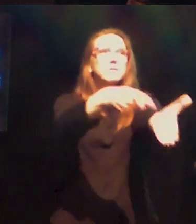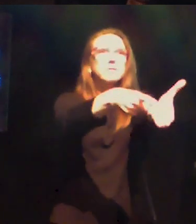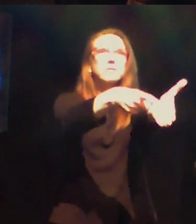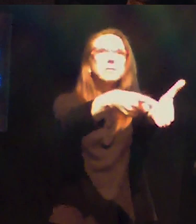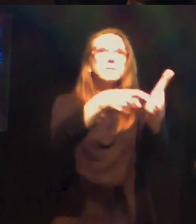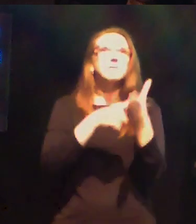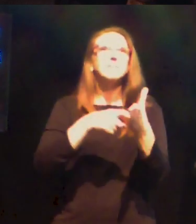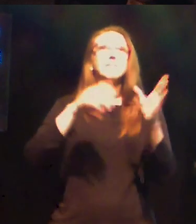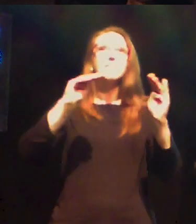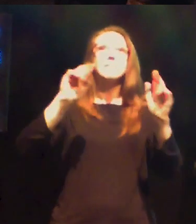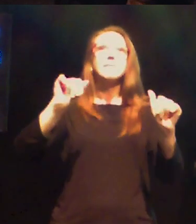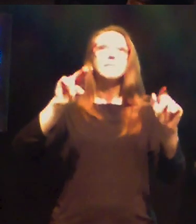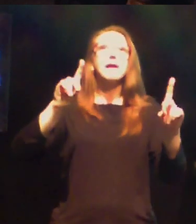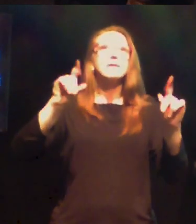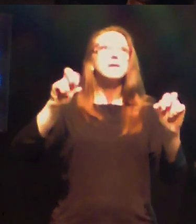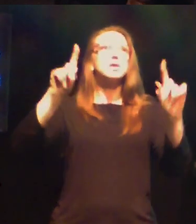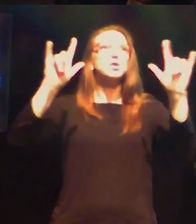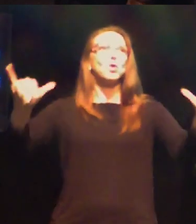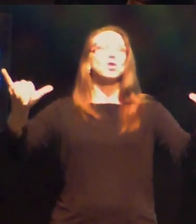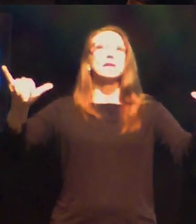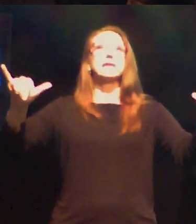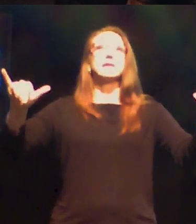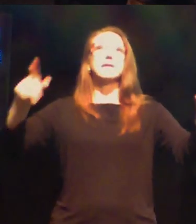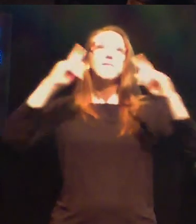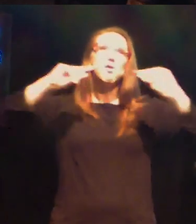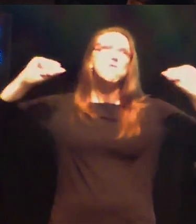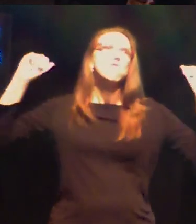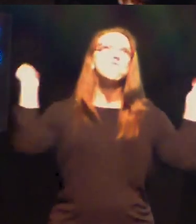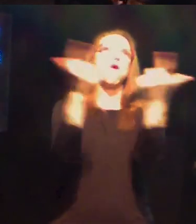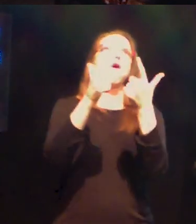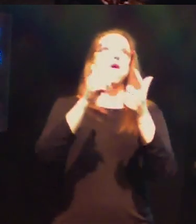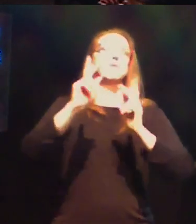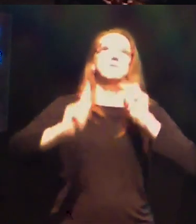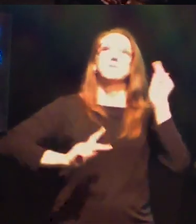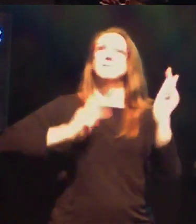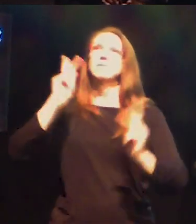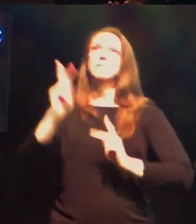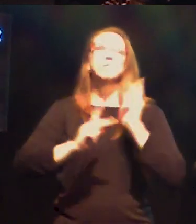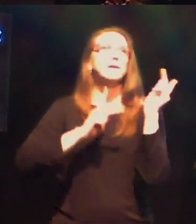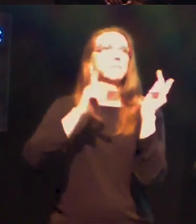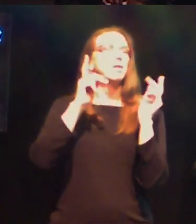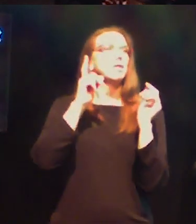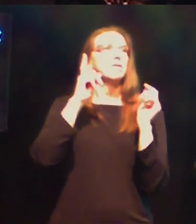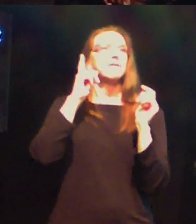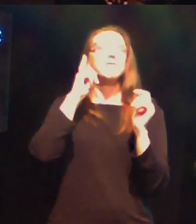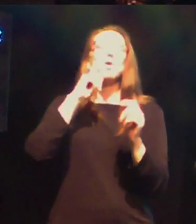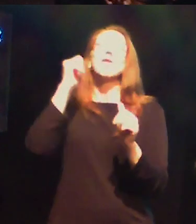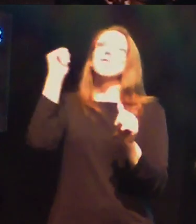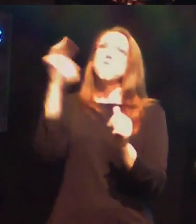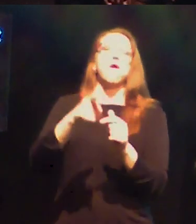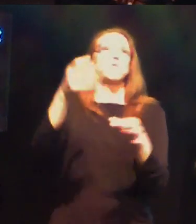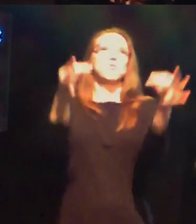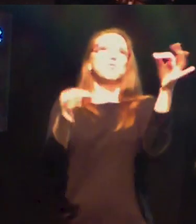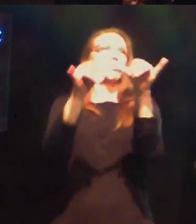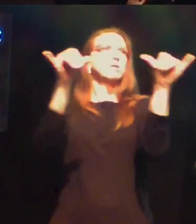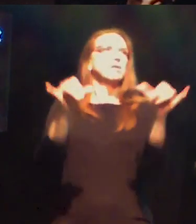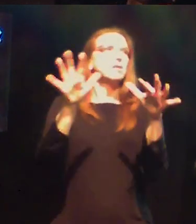mandatory viewing for everyone in every court system in this